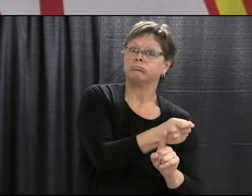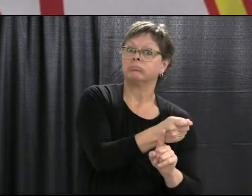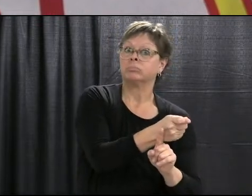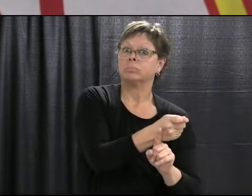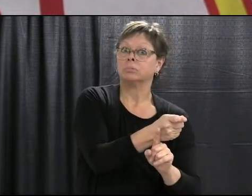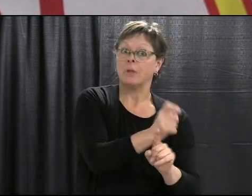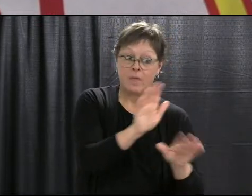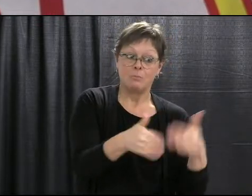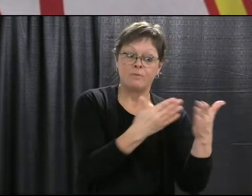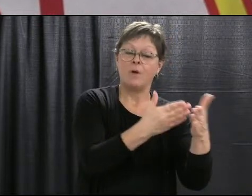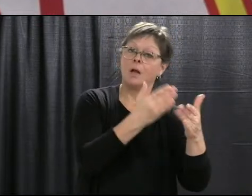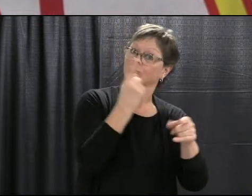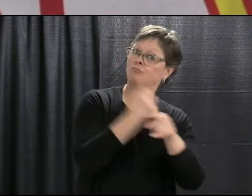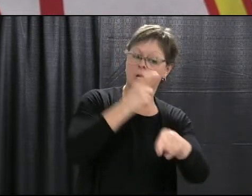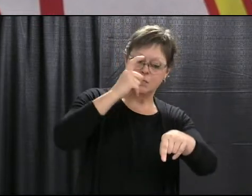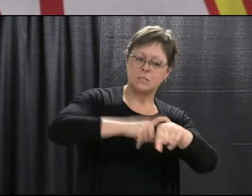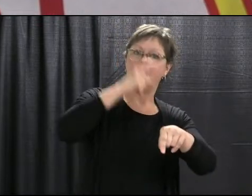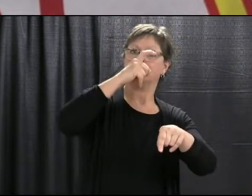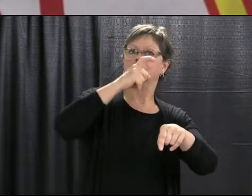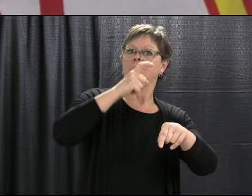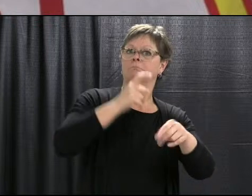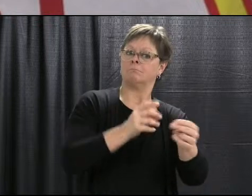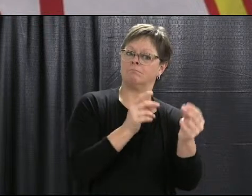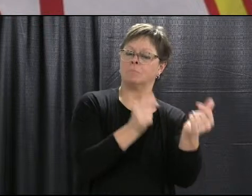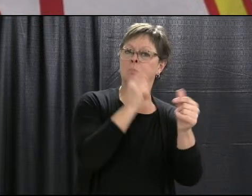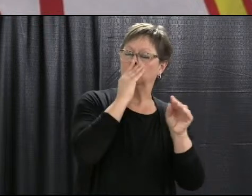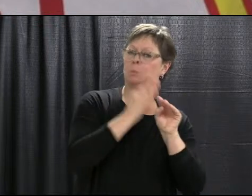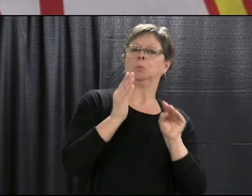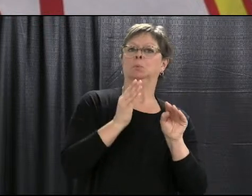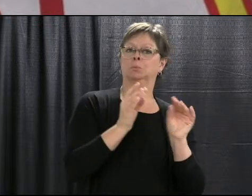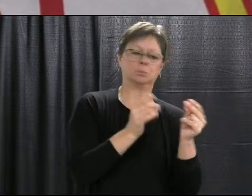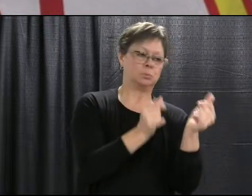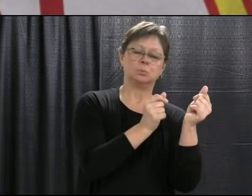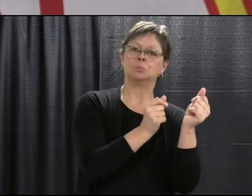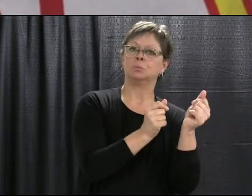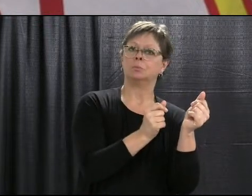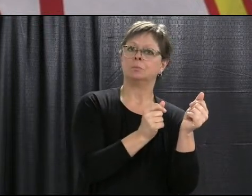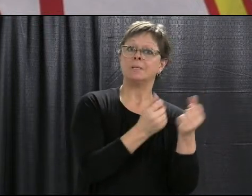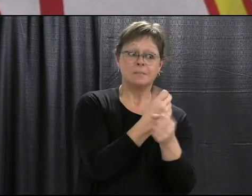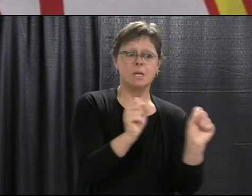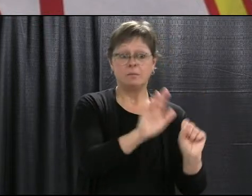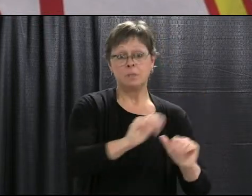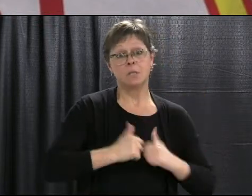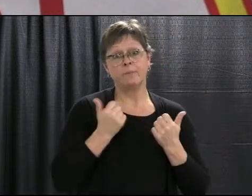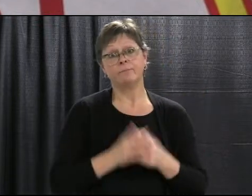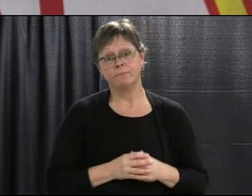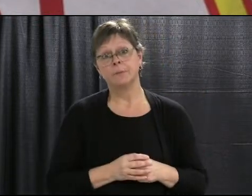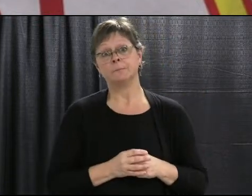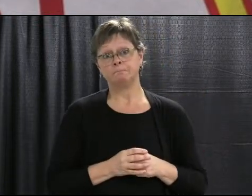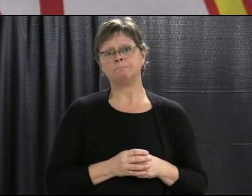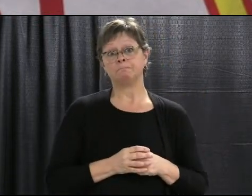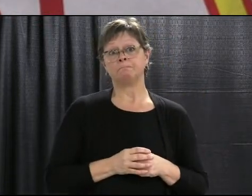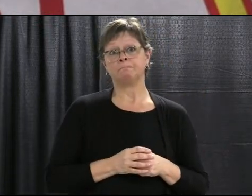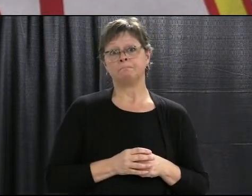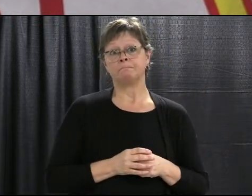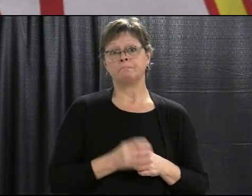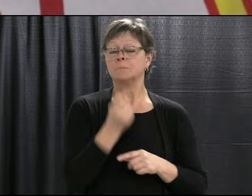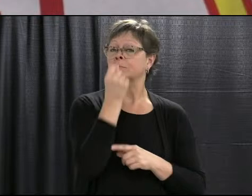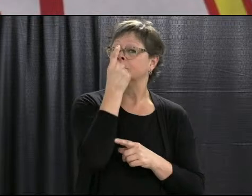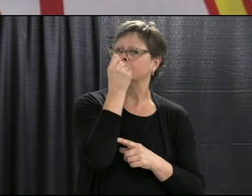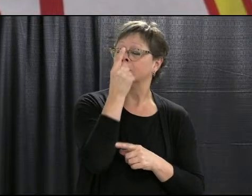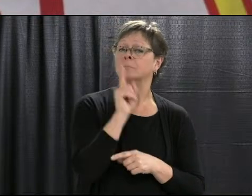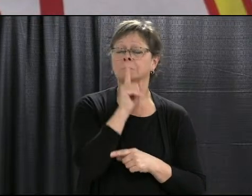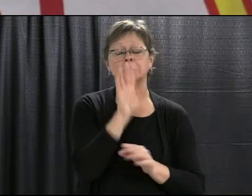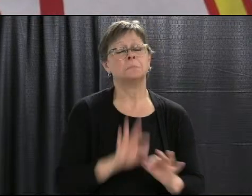in the time frame that it should be provided, saved that individual's life. So we do need